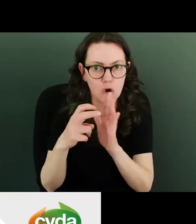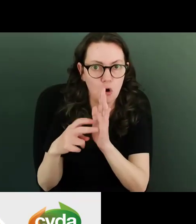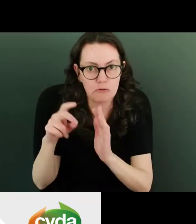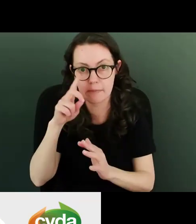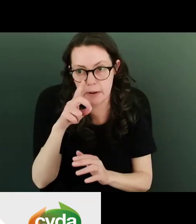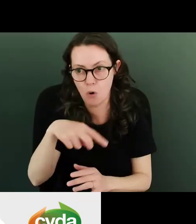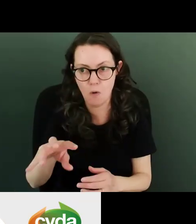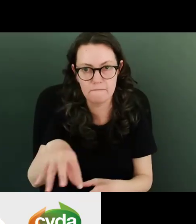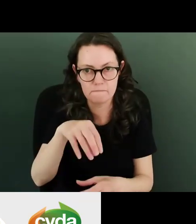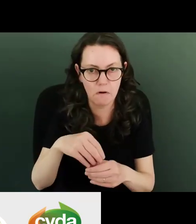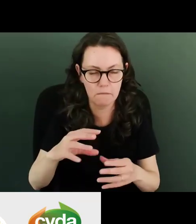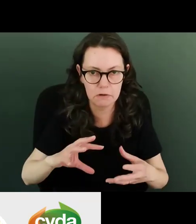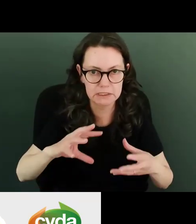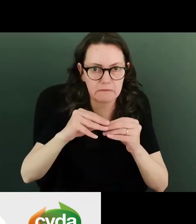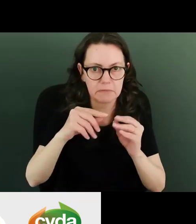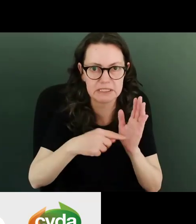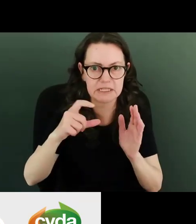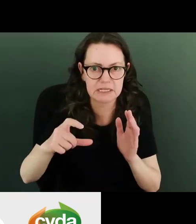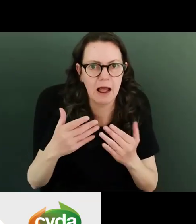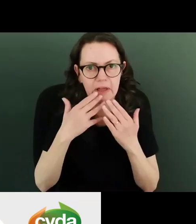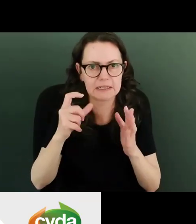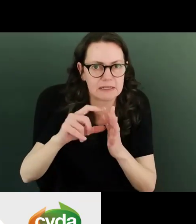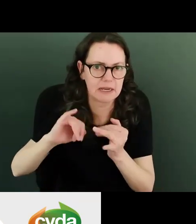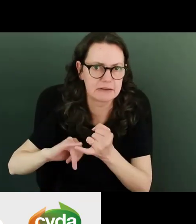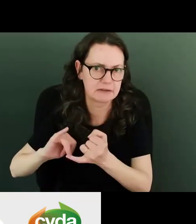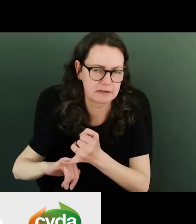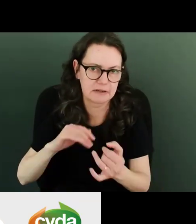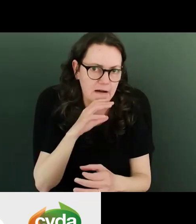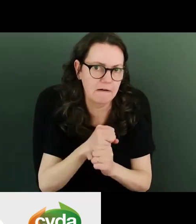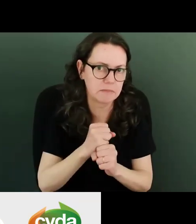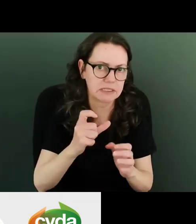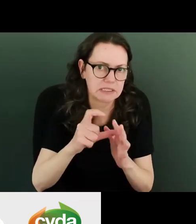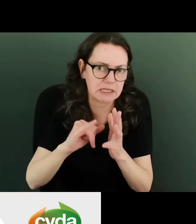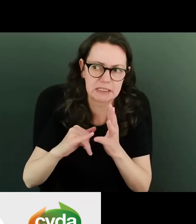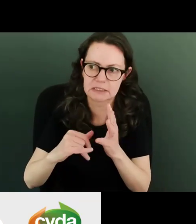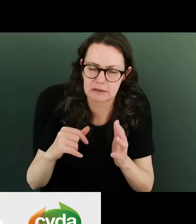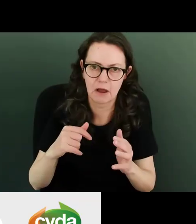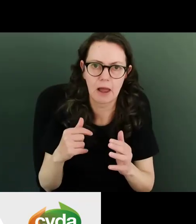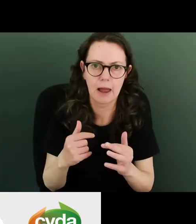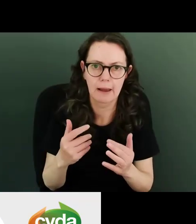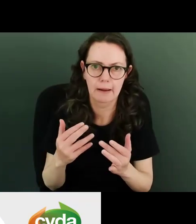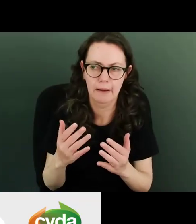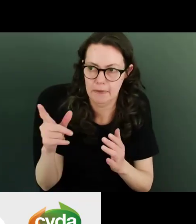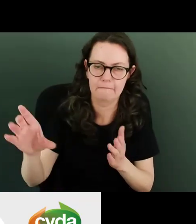project, and also to the Department of Social Services for making the project possible through funding.